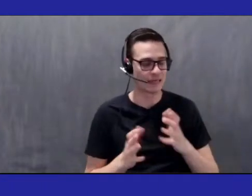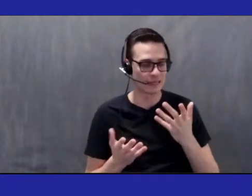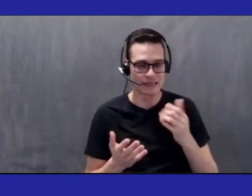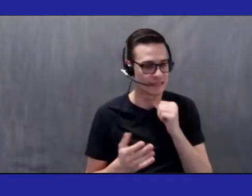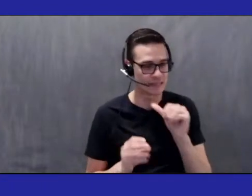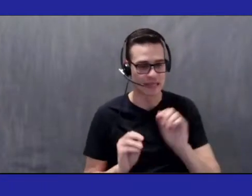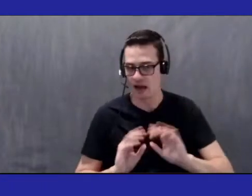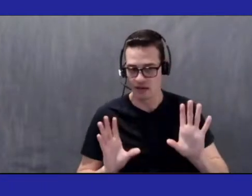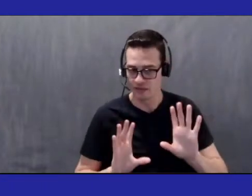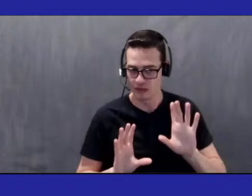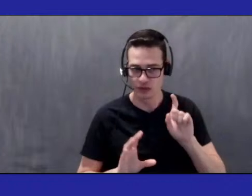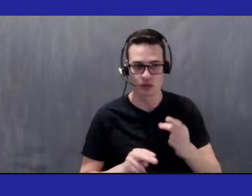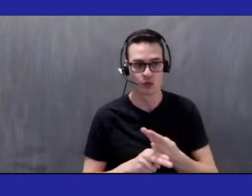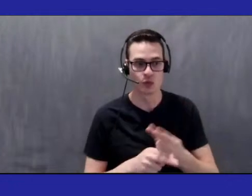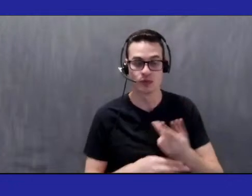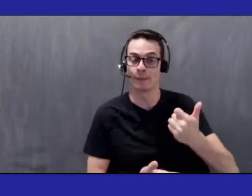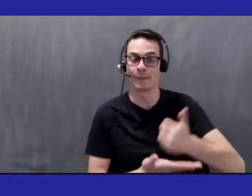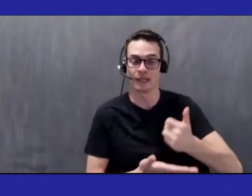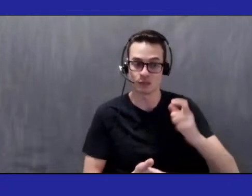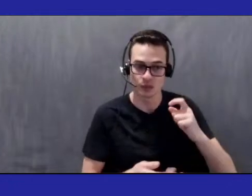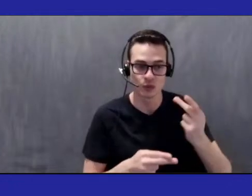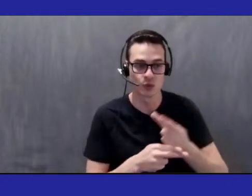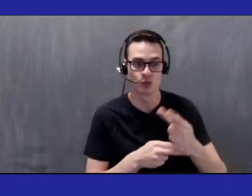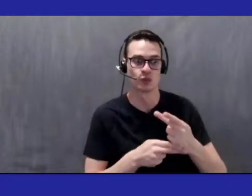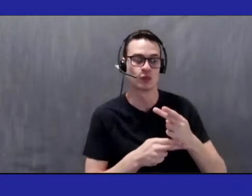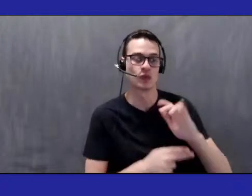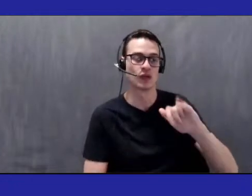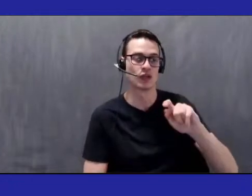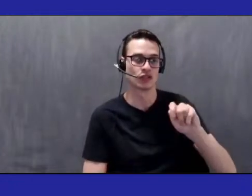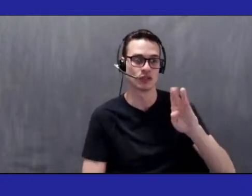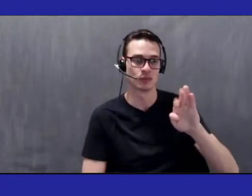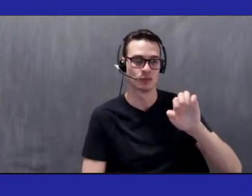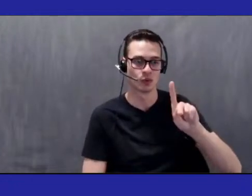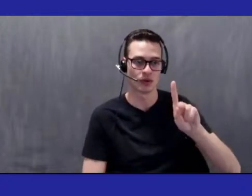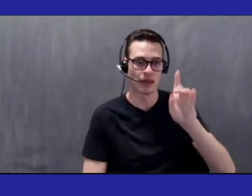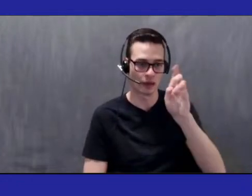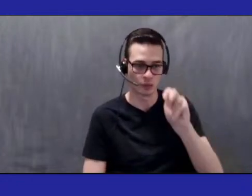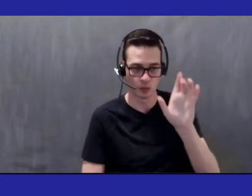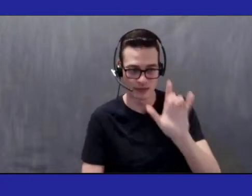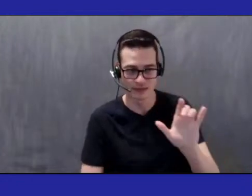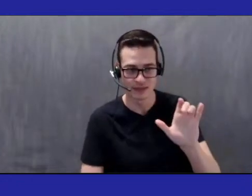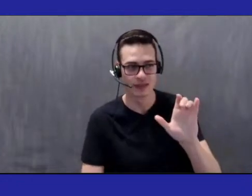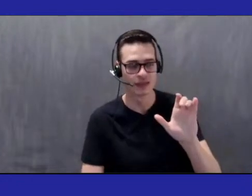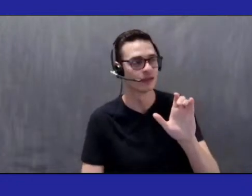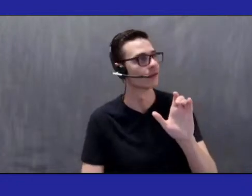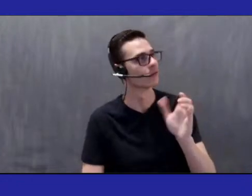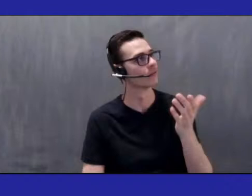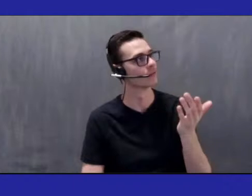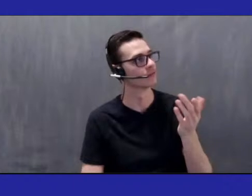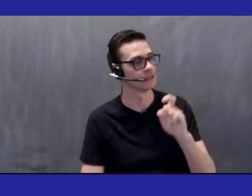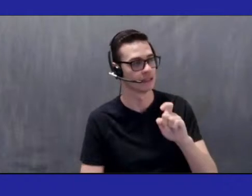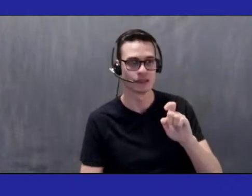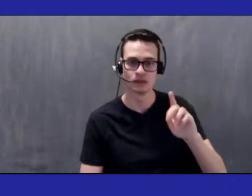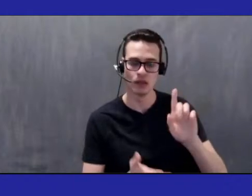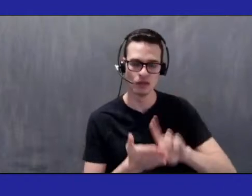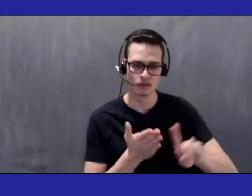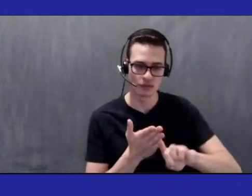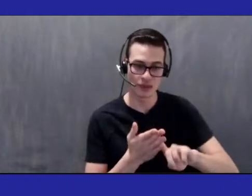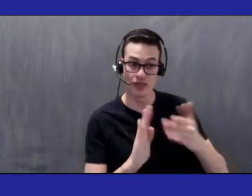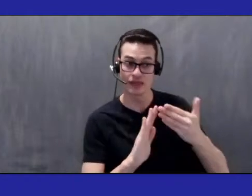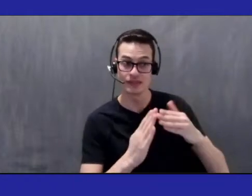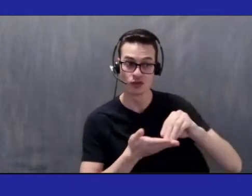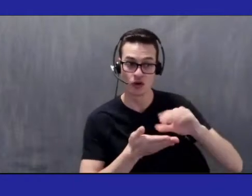know how to use Passport. You need to know how to use Checkbook NYC. You need to know how to look at City Record Online.